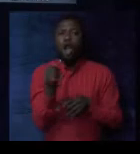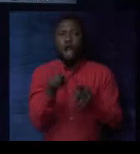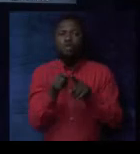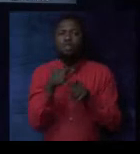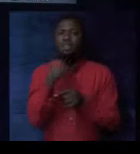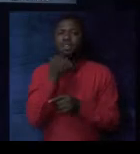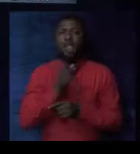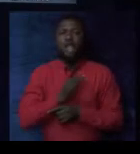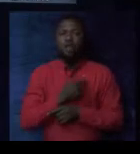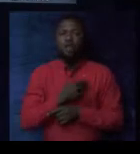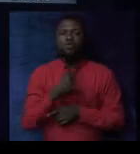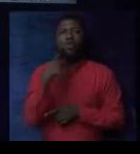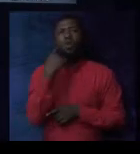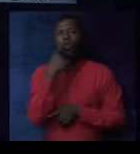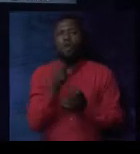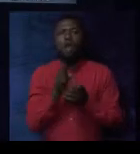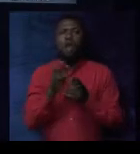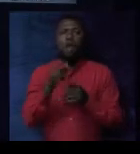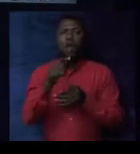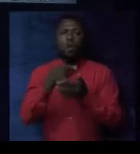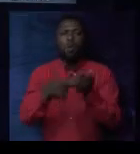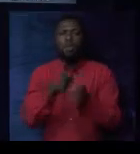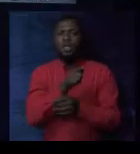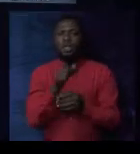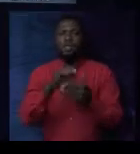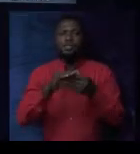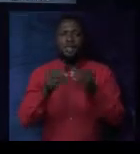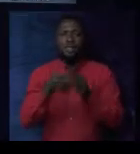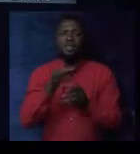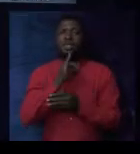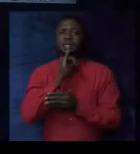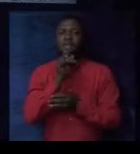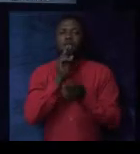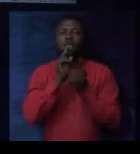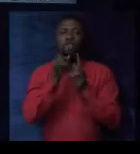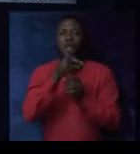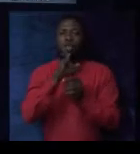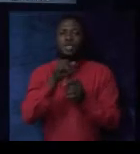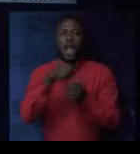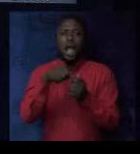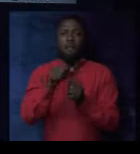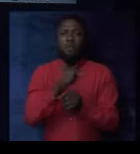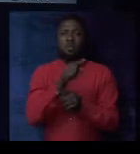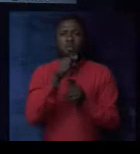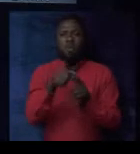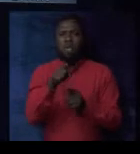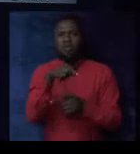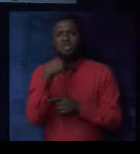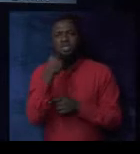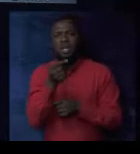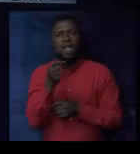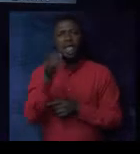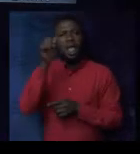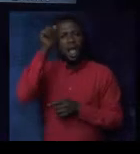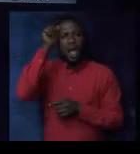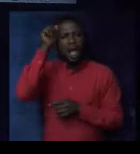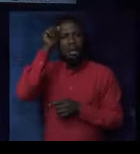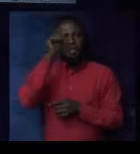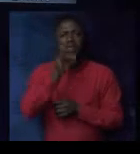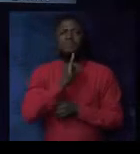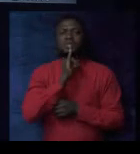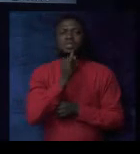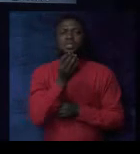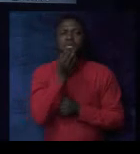also tell us who or what a sentence is talking about. When you say